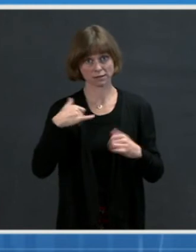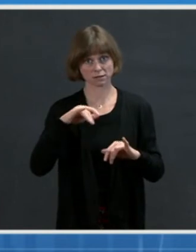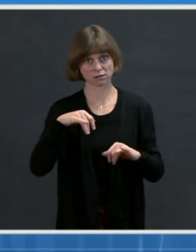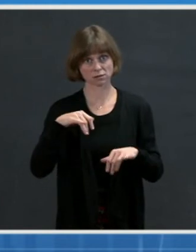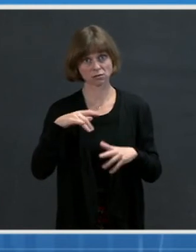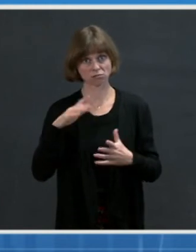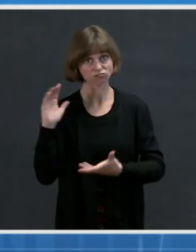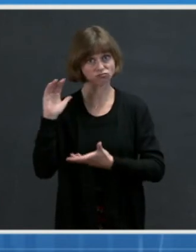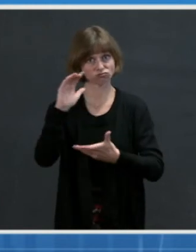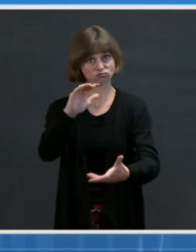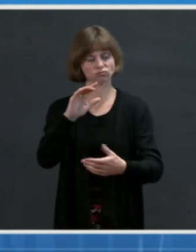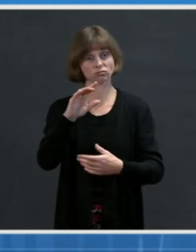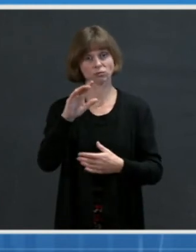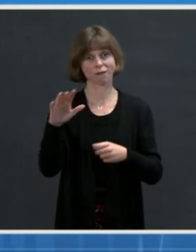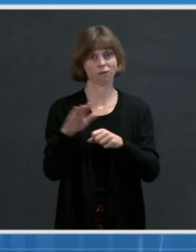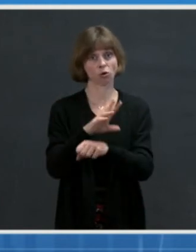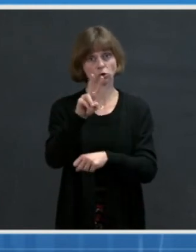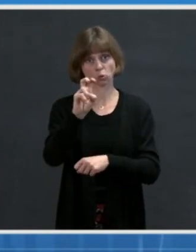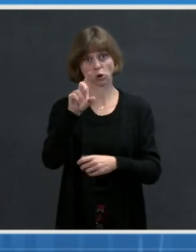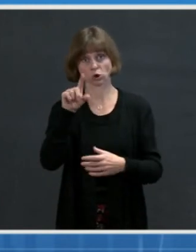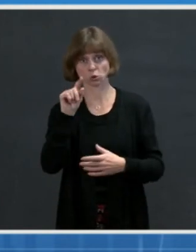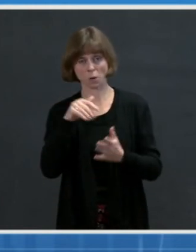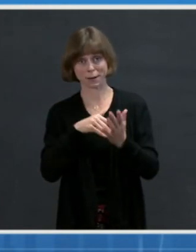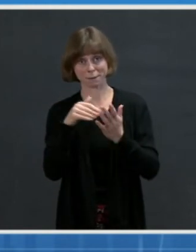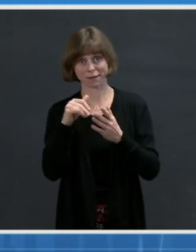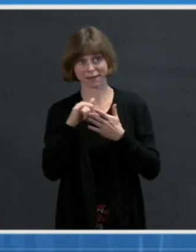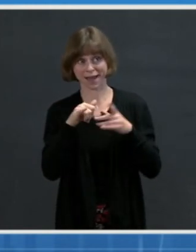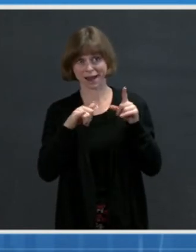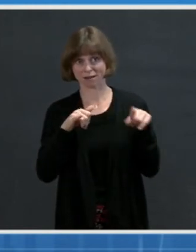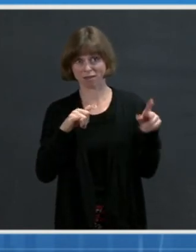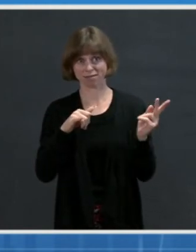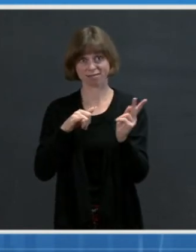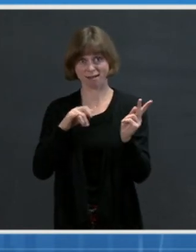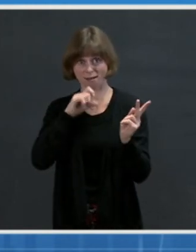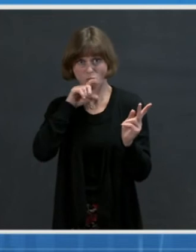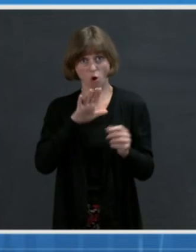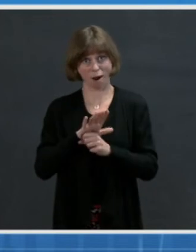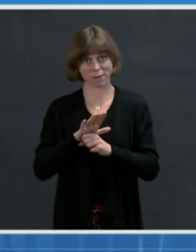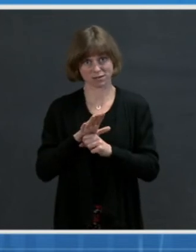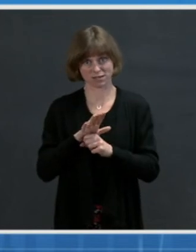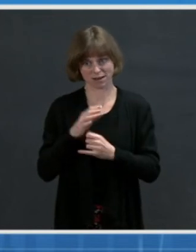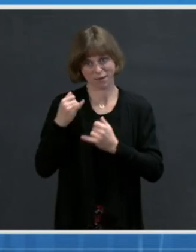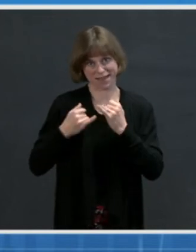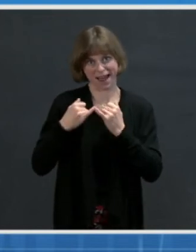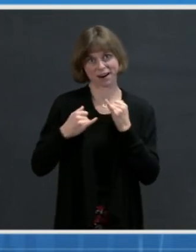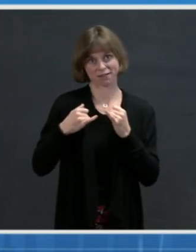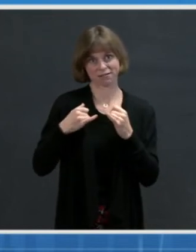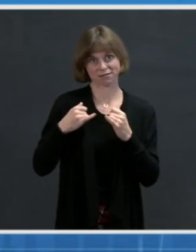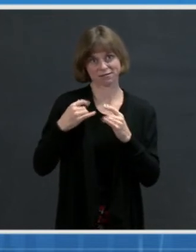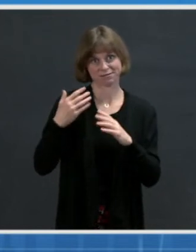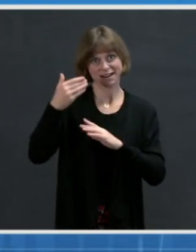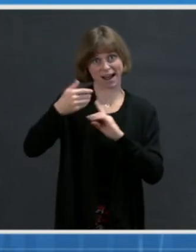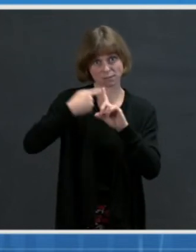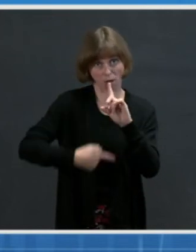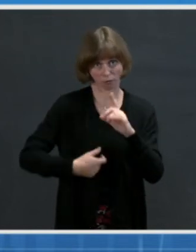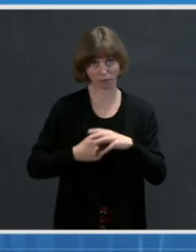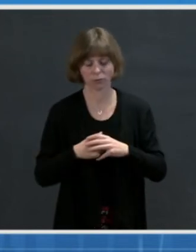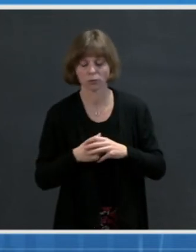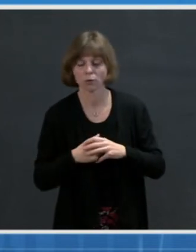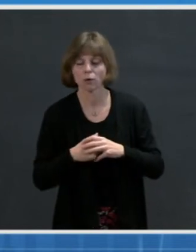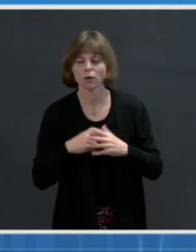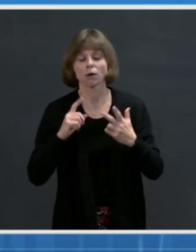full 220 million doses that they've promised by the end of next month? And then finally, if you could address, to